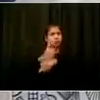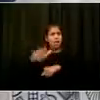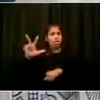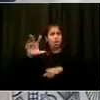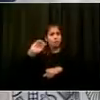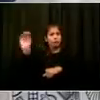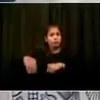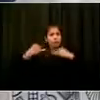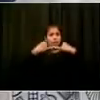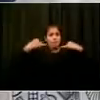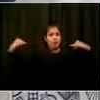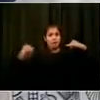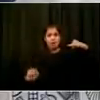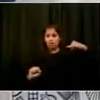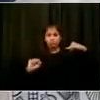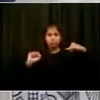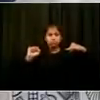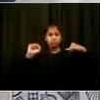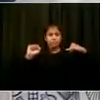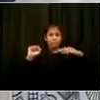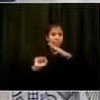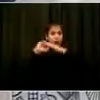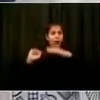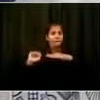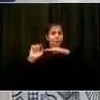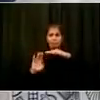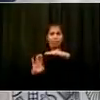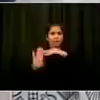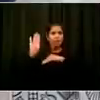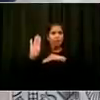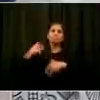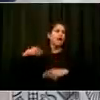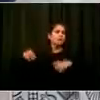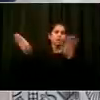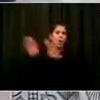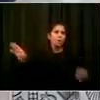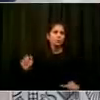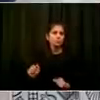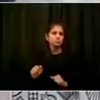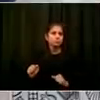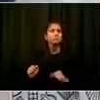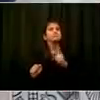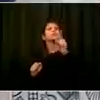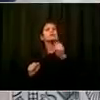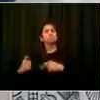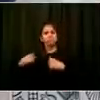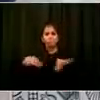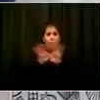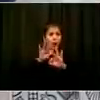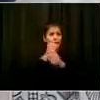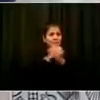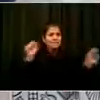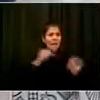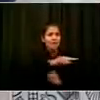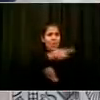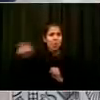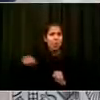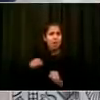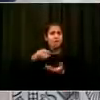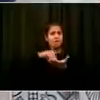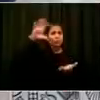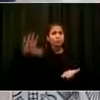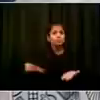going to be absolutely crucial. A lot of people's frustration emanated from the fact that they thought there was another kind of disparity. They